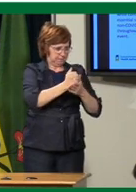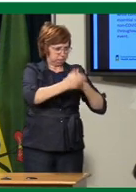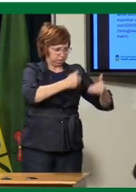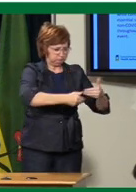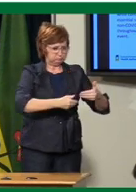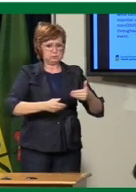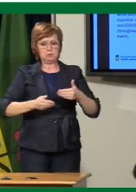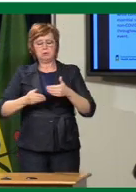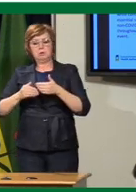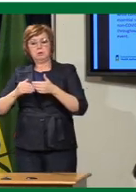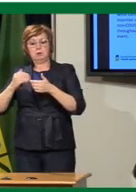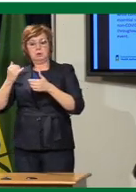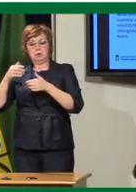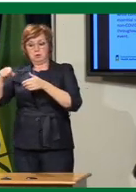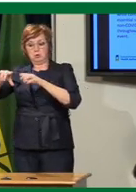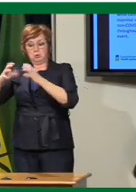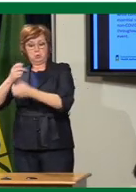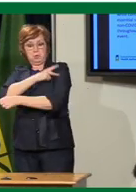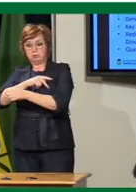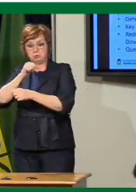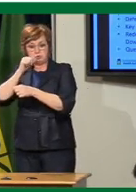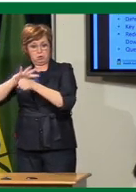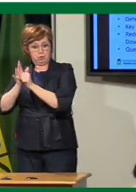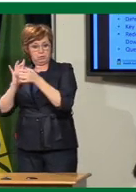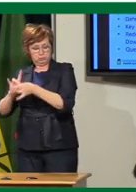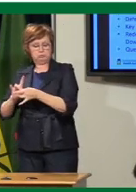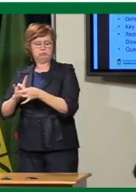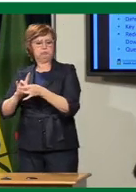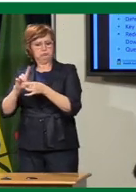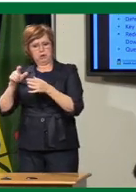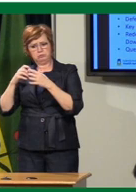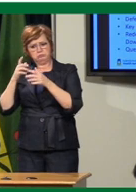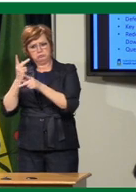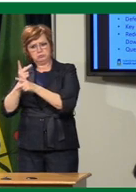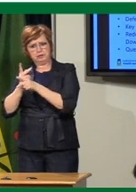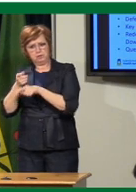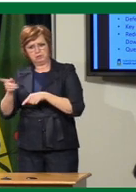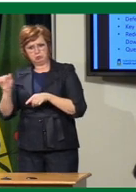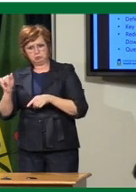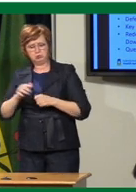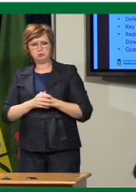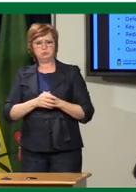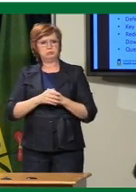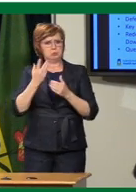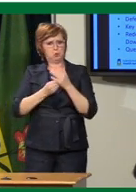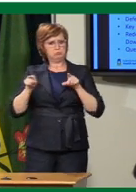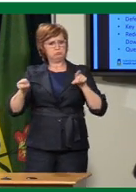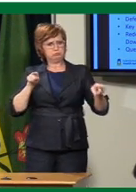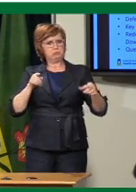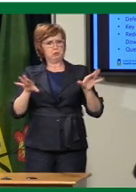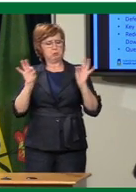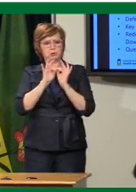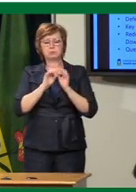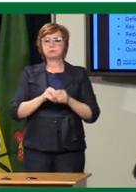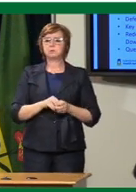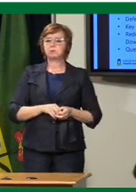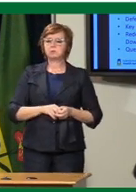this remains unchanged from previous updates. Today I'm going to walk through a few key points in order to